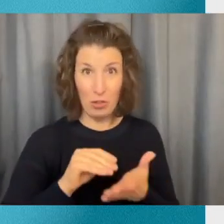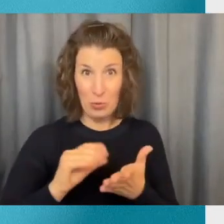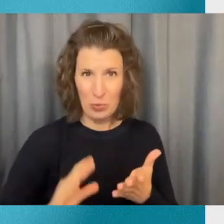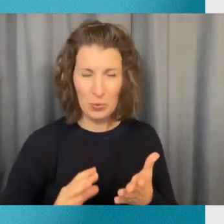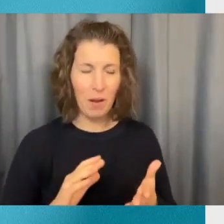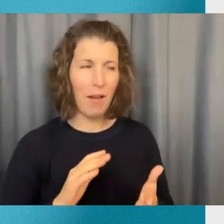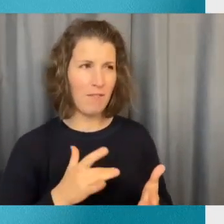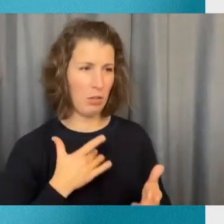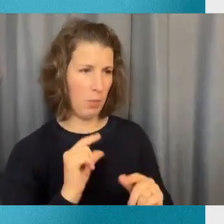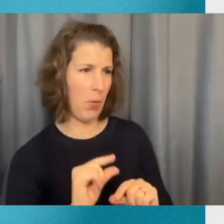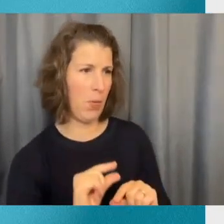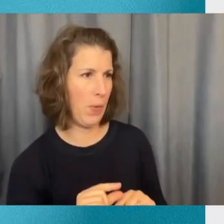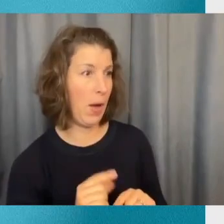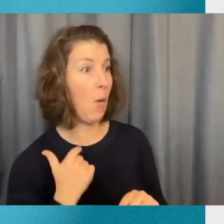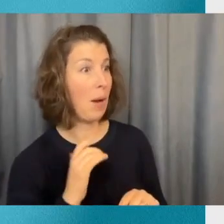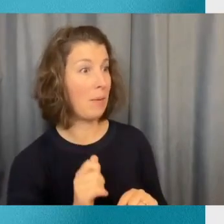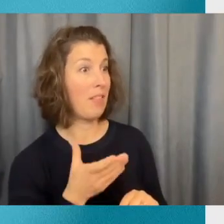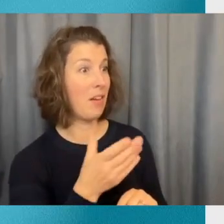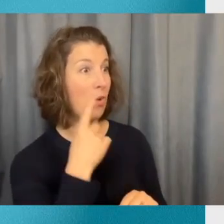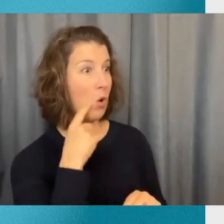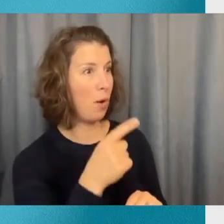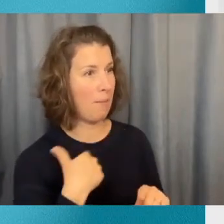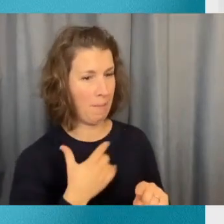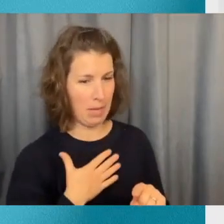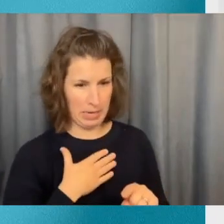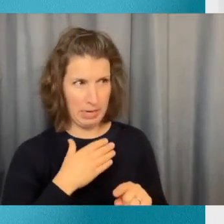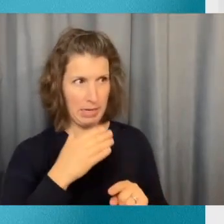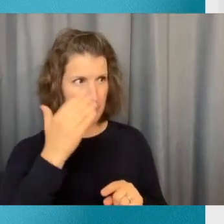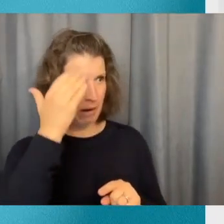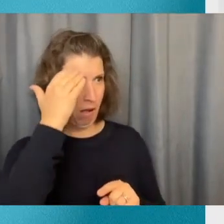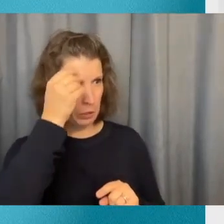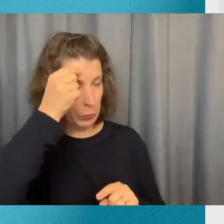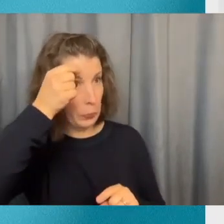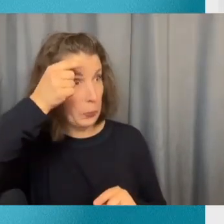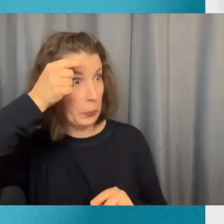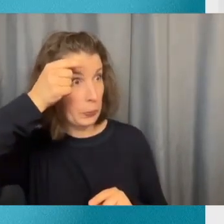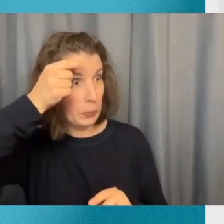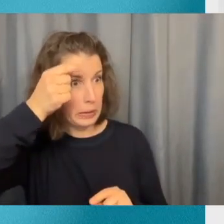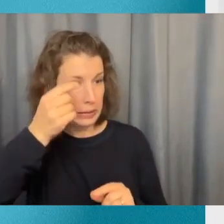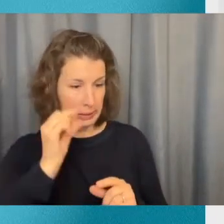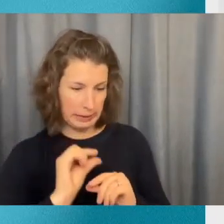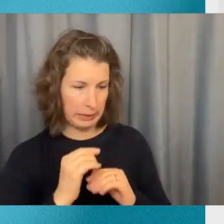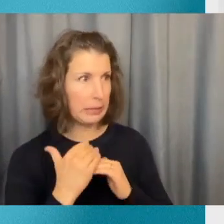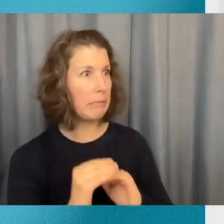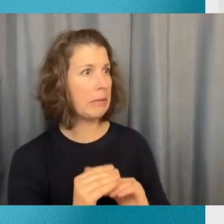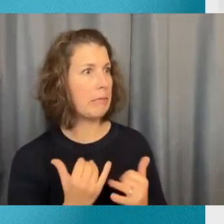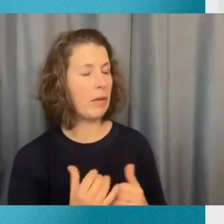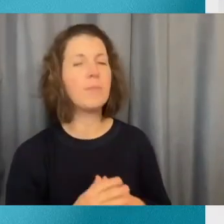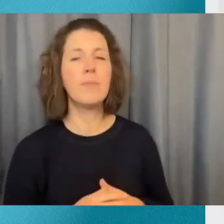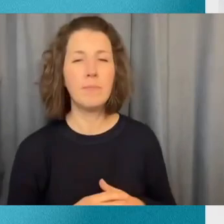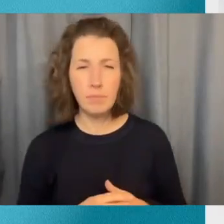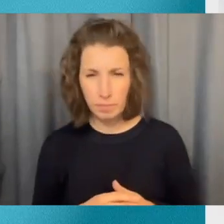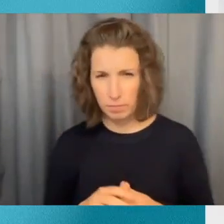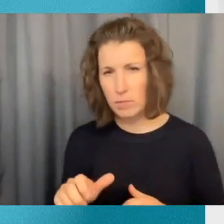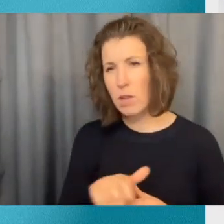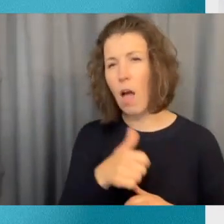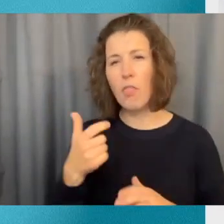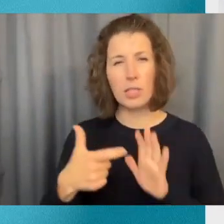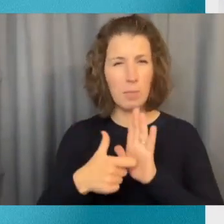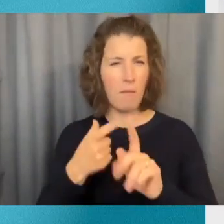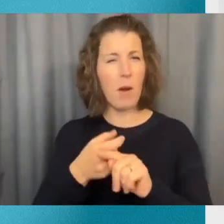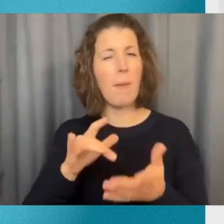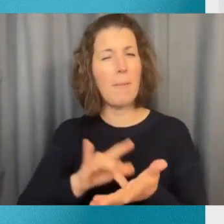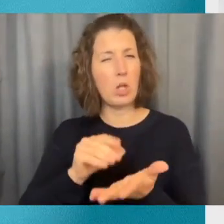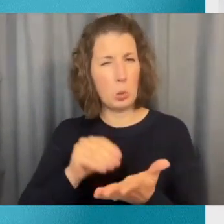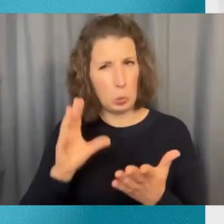there for their patients, but their knowledge is so limited, right? Another example from a medical student, is how the things